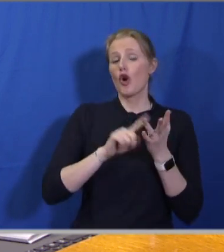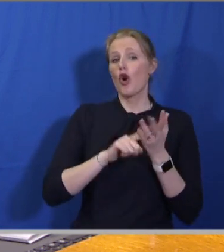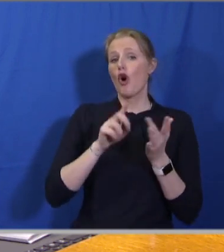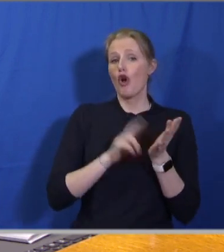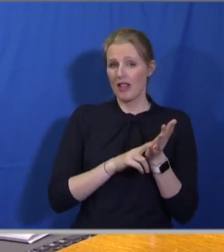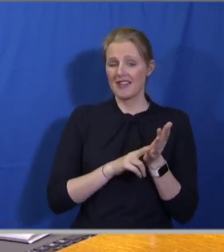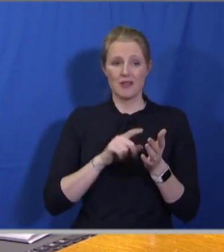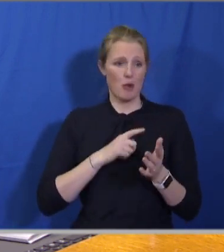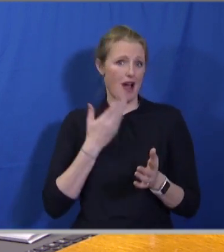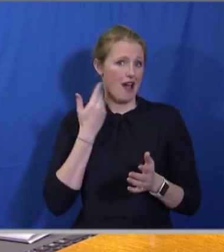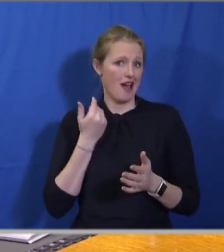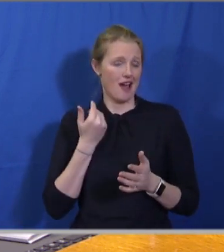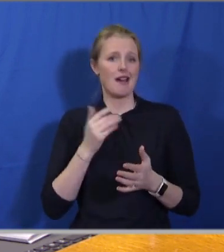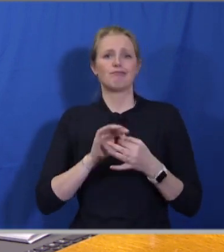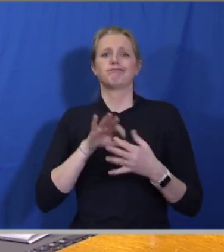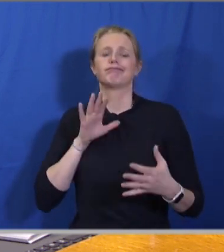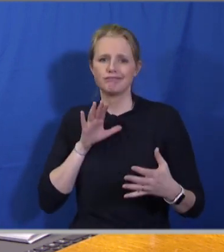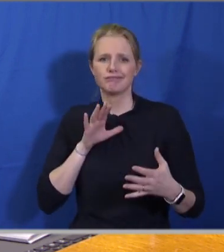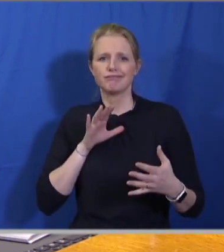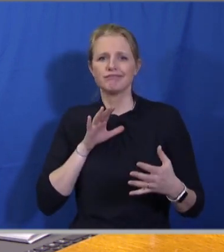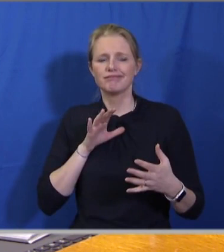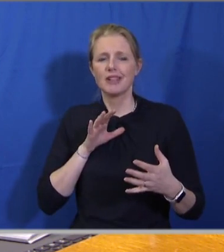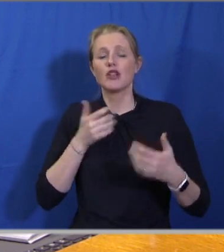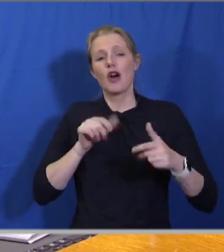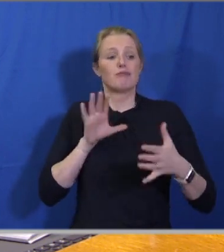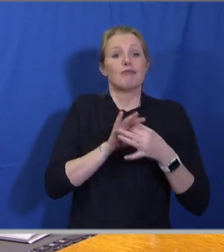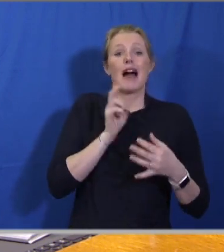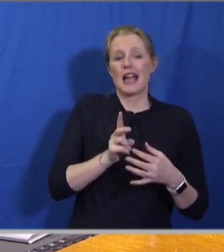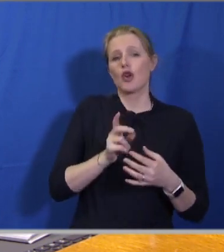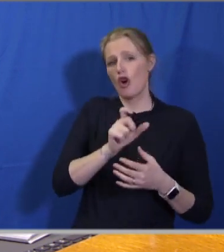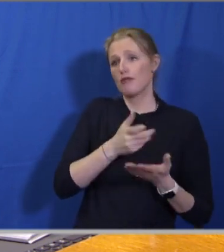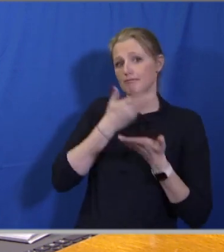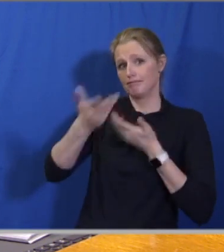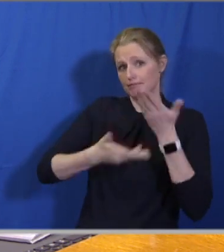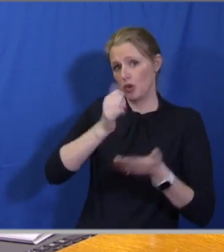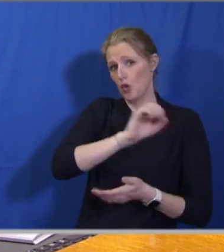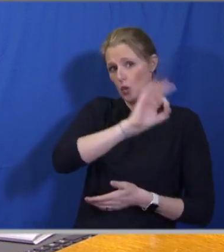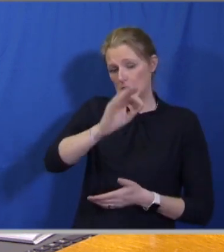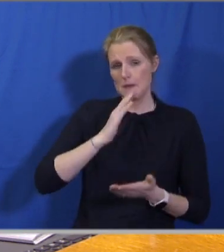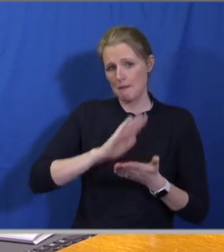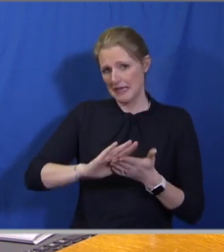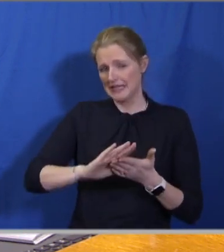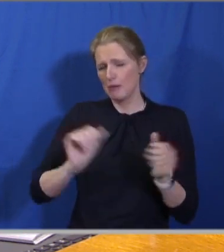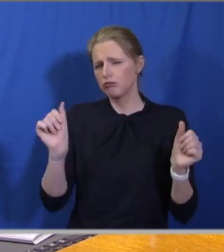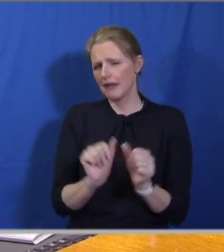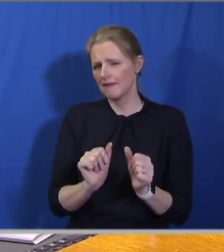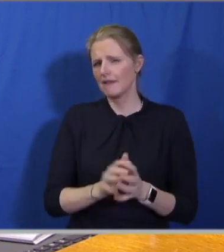lost his opportunity to ask Mark his question due to the technical difficulties. So Colin, I'll go back to you, please, as brief as you